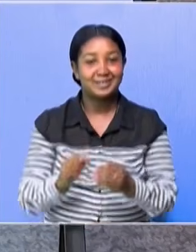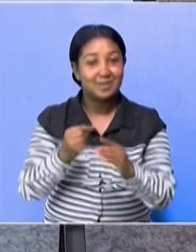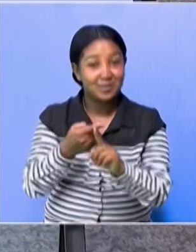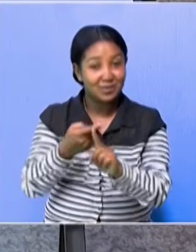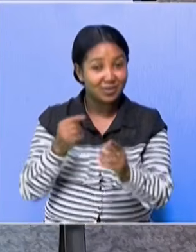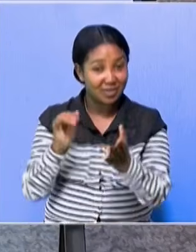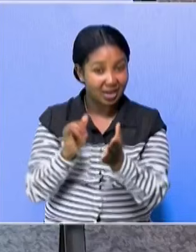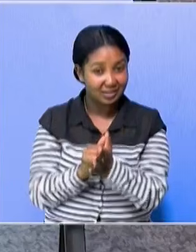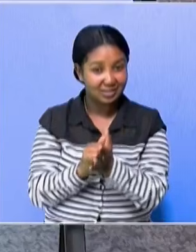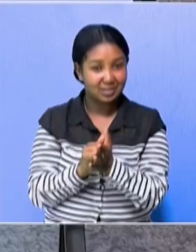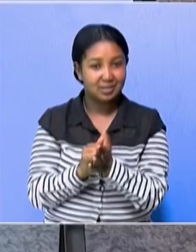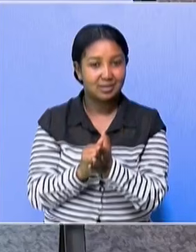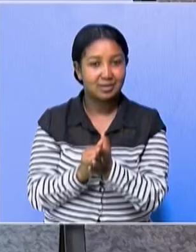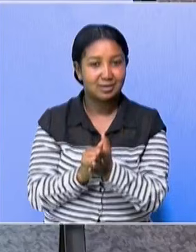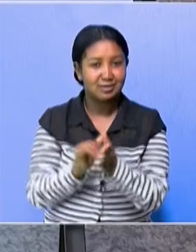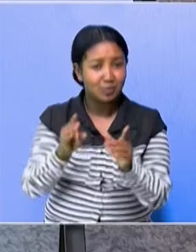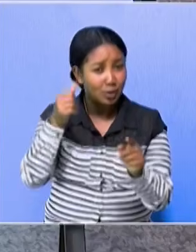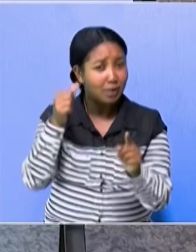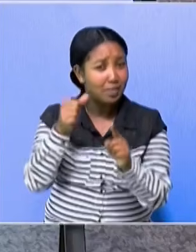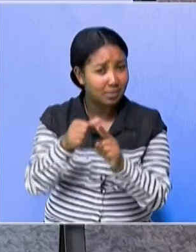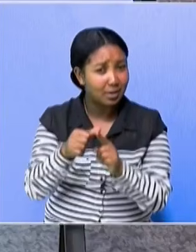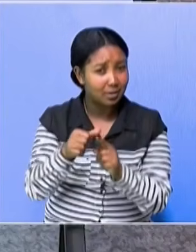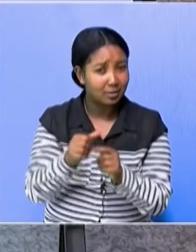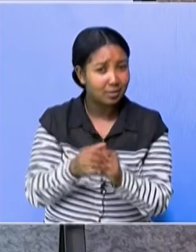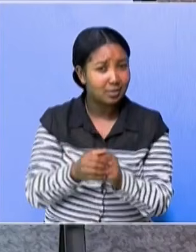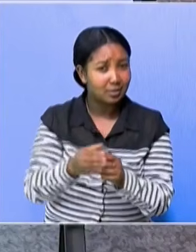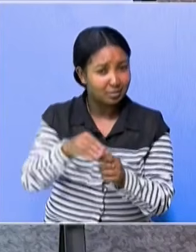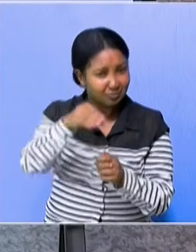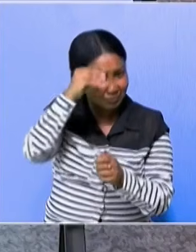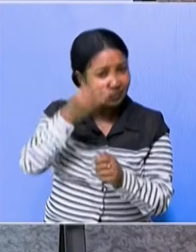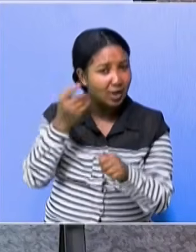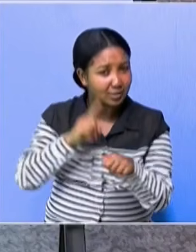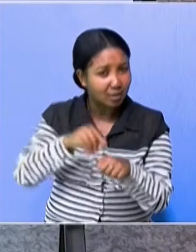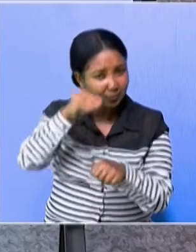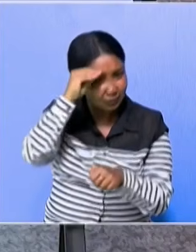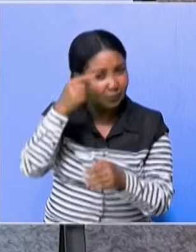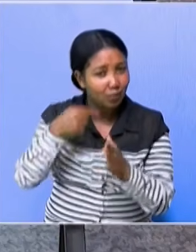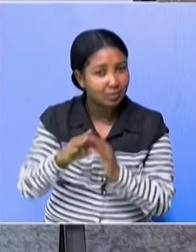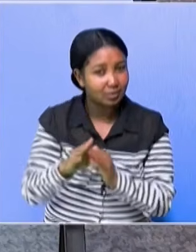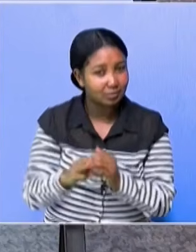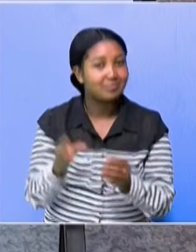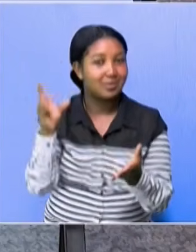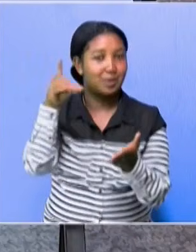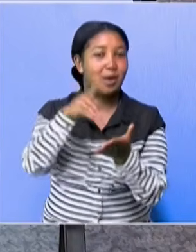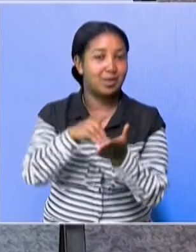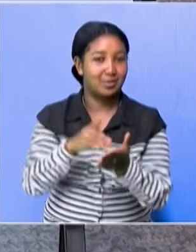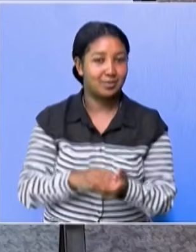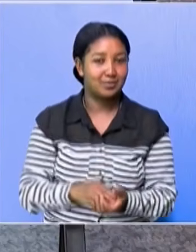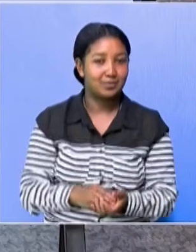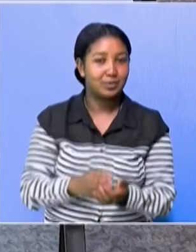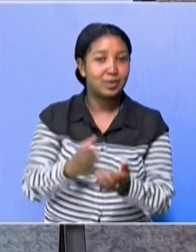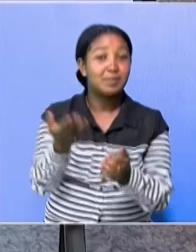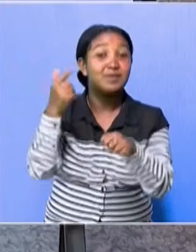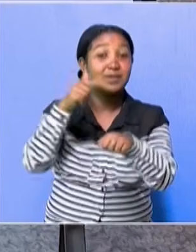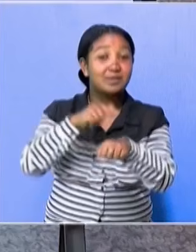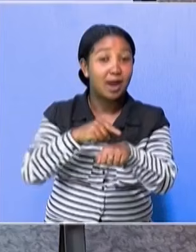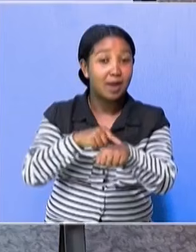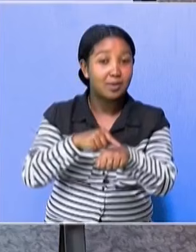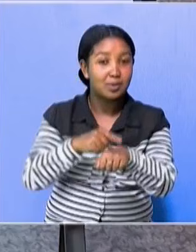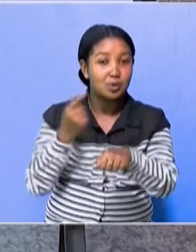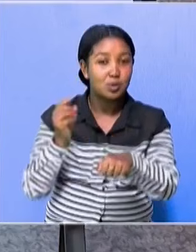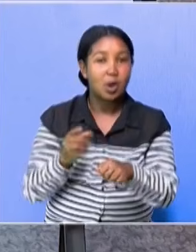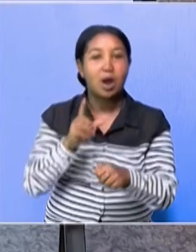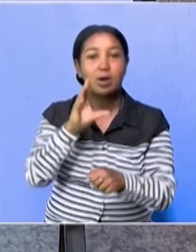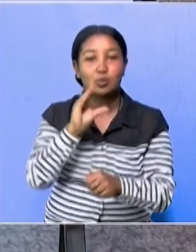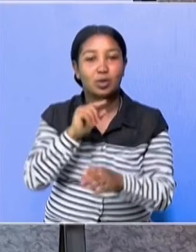that, do you remember what we learned last time? Let me remind you. Yeah, in the previous lesson, we